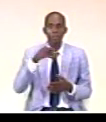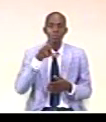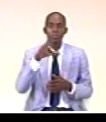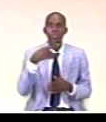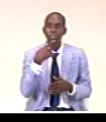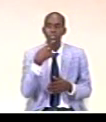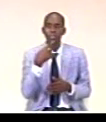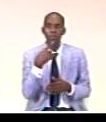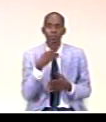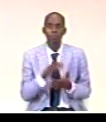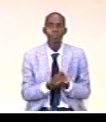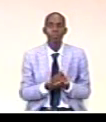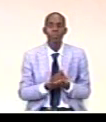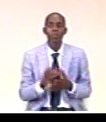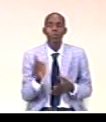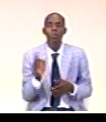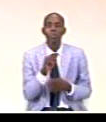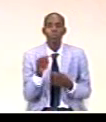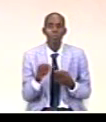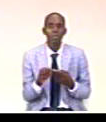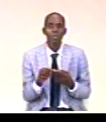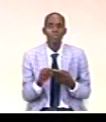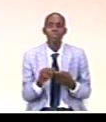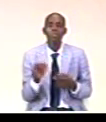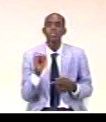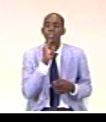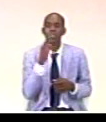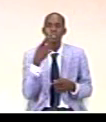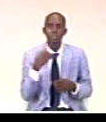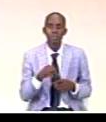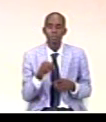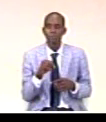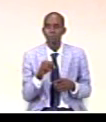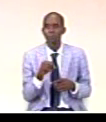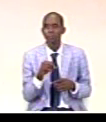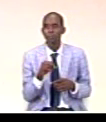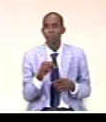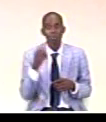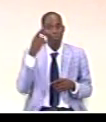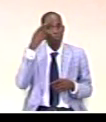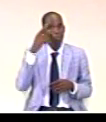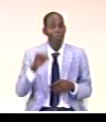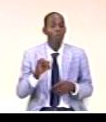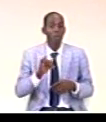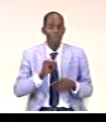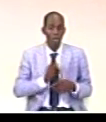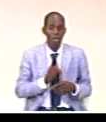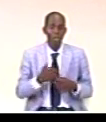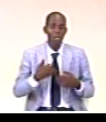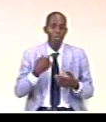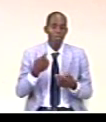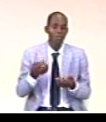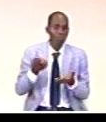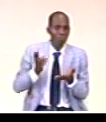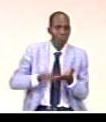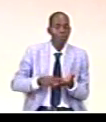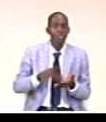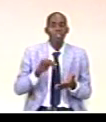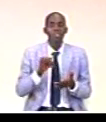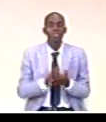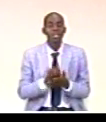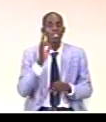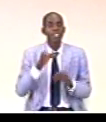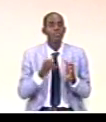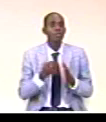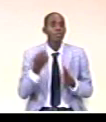Galatian church, he said, where then is the blessedness you speak of? For I bear you record that if it had been